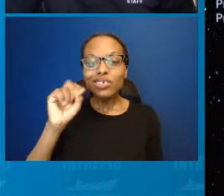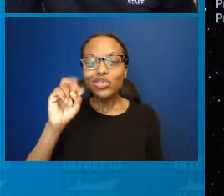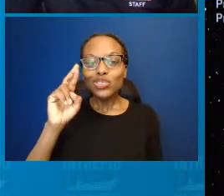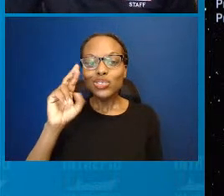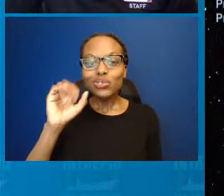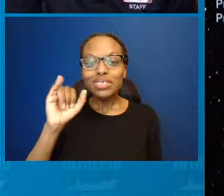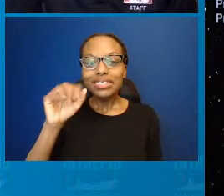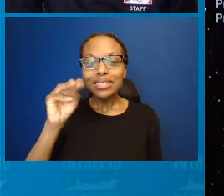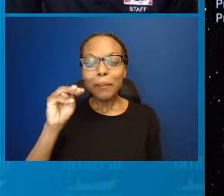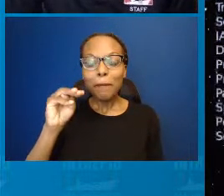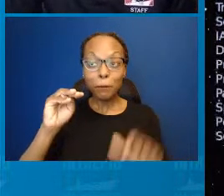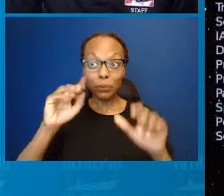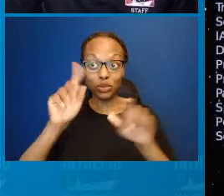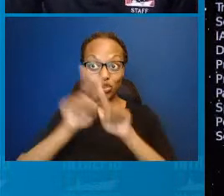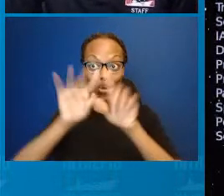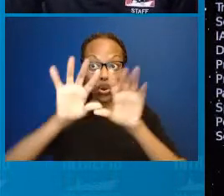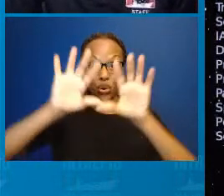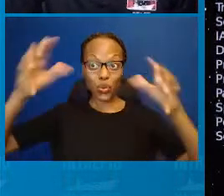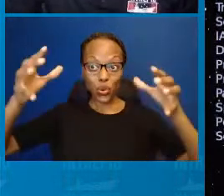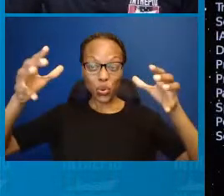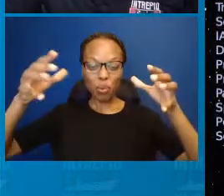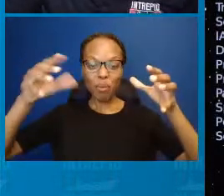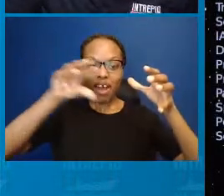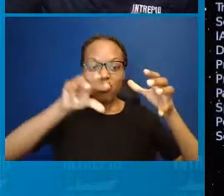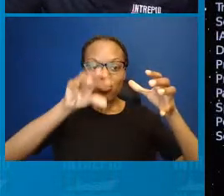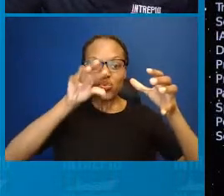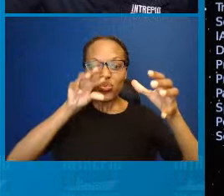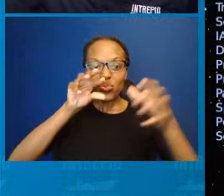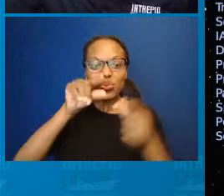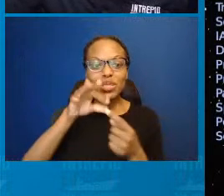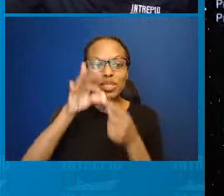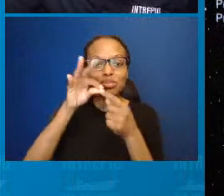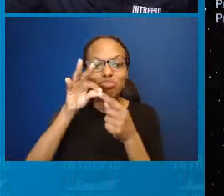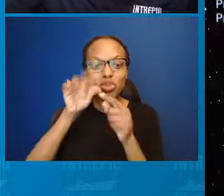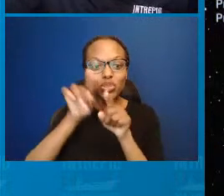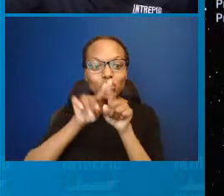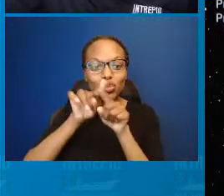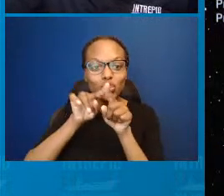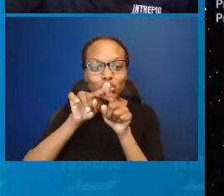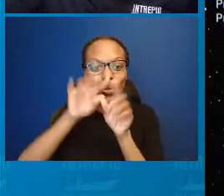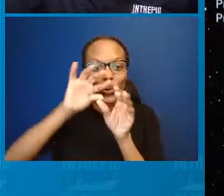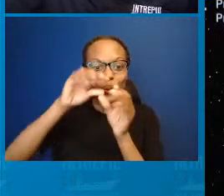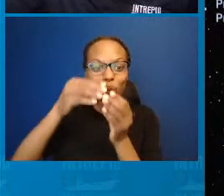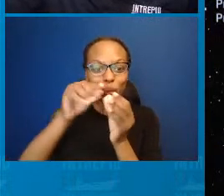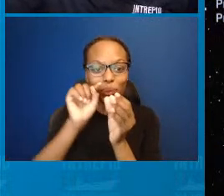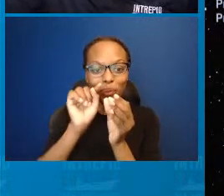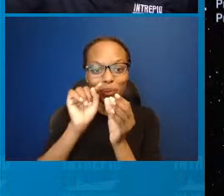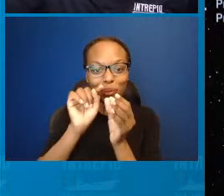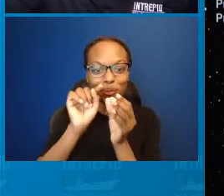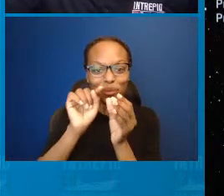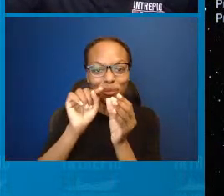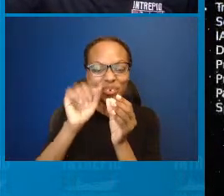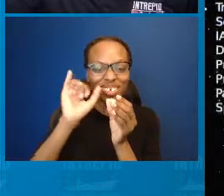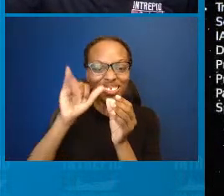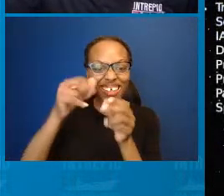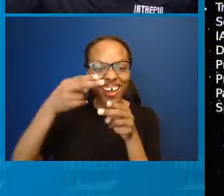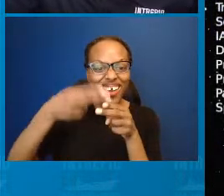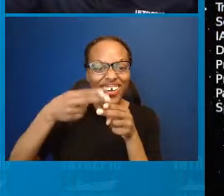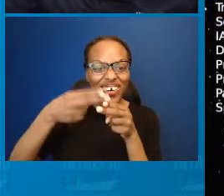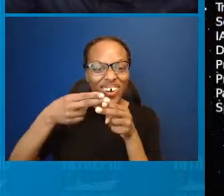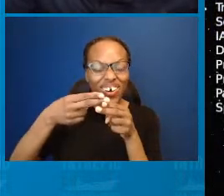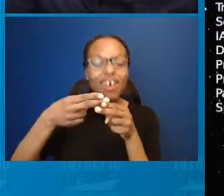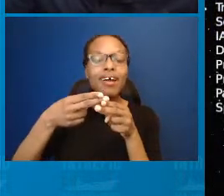comments. We have Orion. Yes, this is Orion, the constellation of Orion, right? And